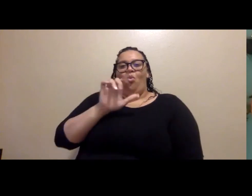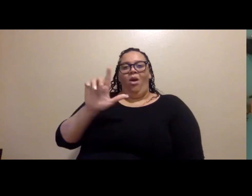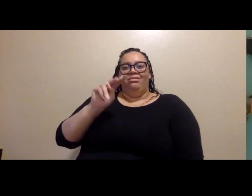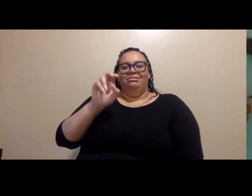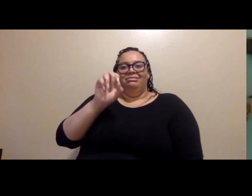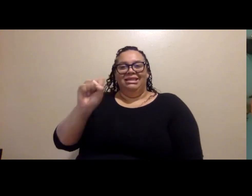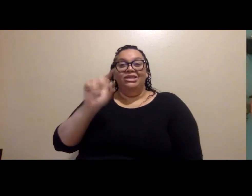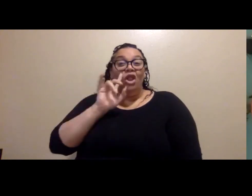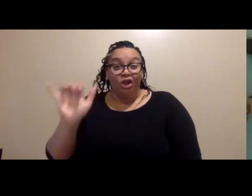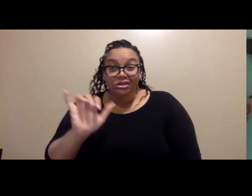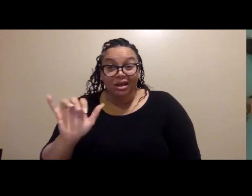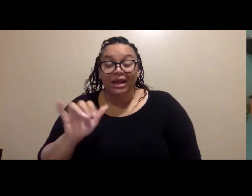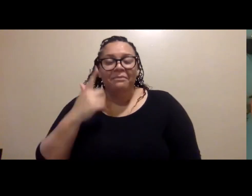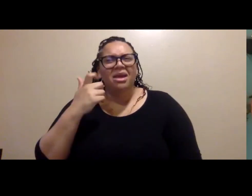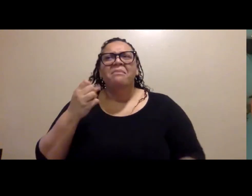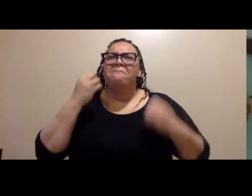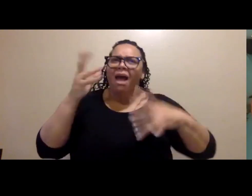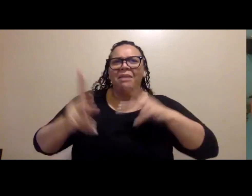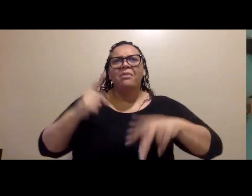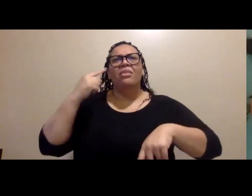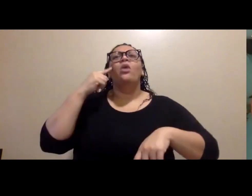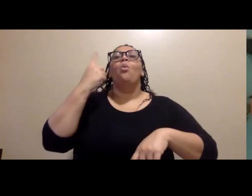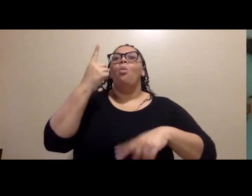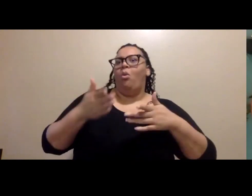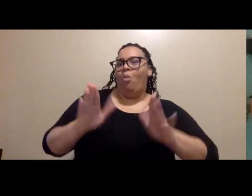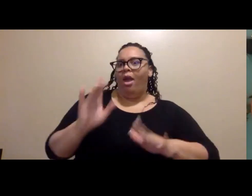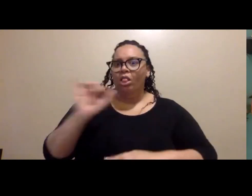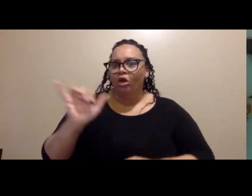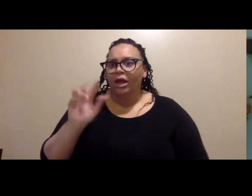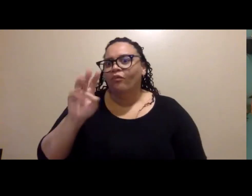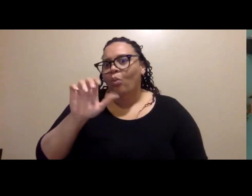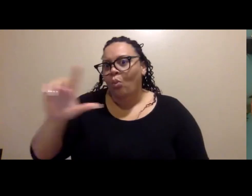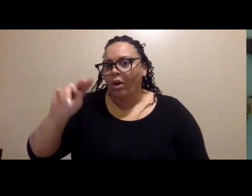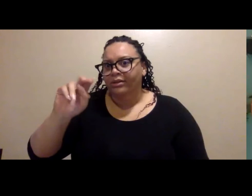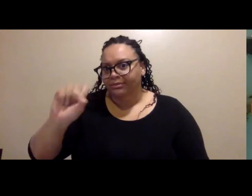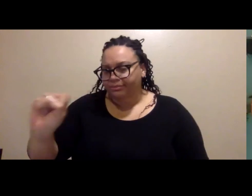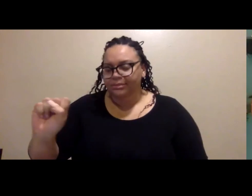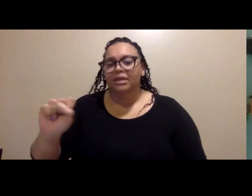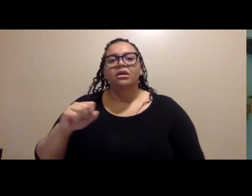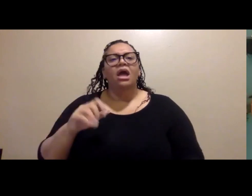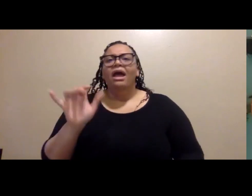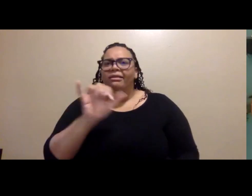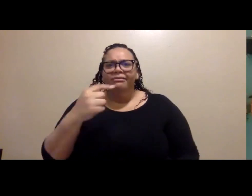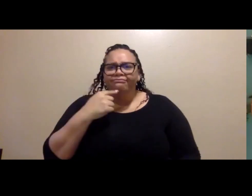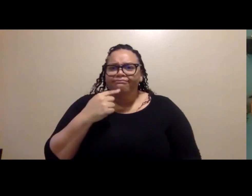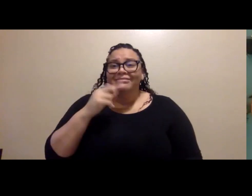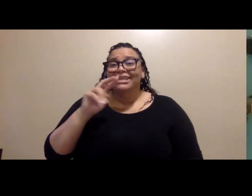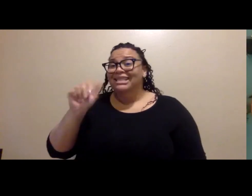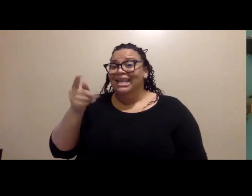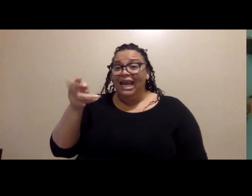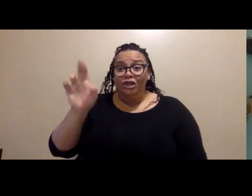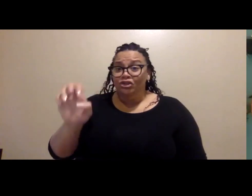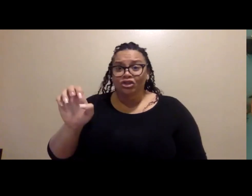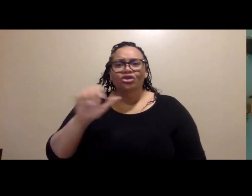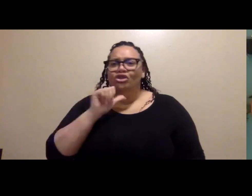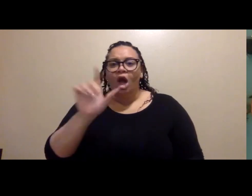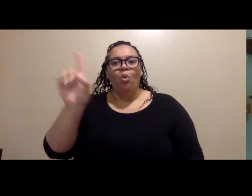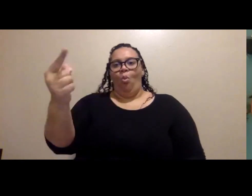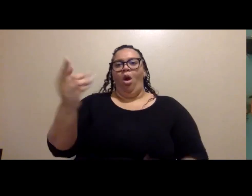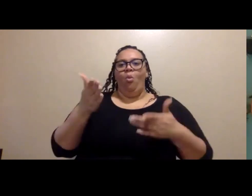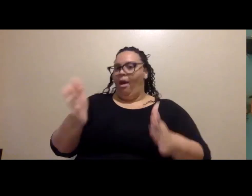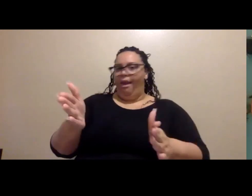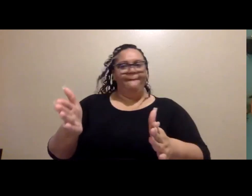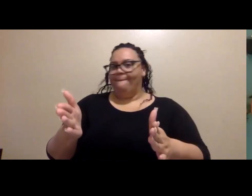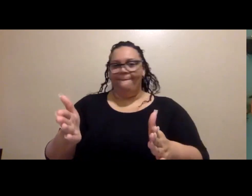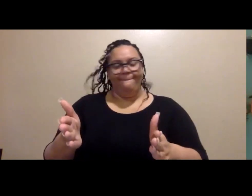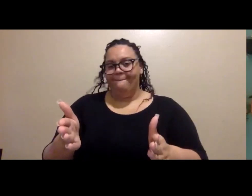just a specific type of way. And it doesn't. Like I said, nature doesn't look a specific type of way. The way we commune with nature and be a part of the nature